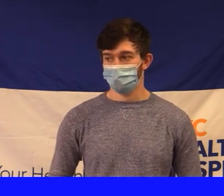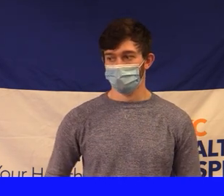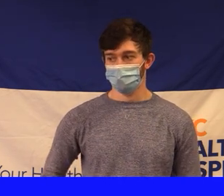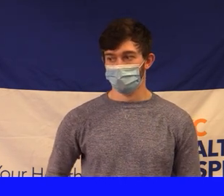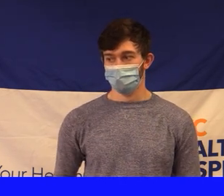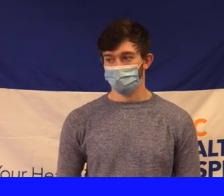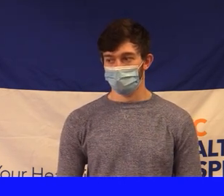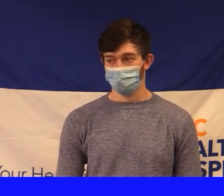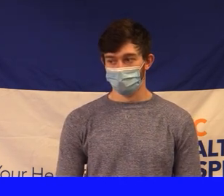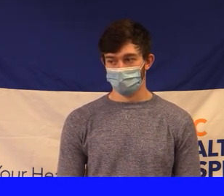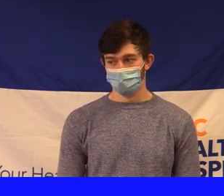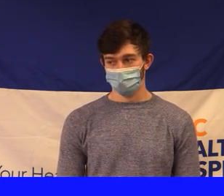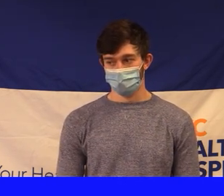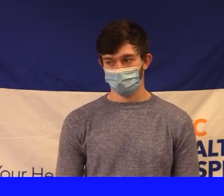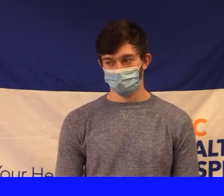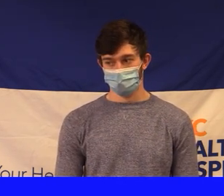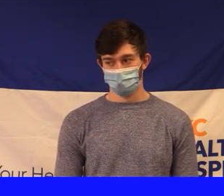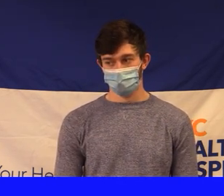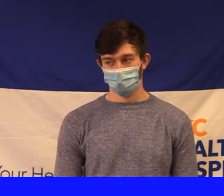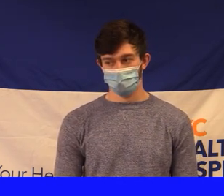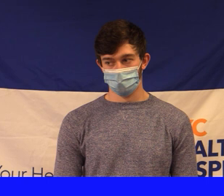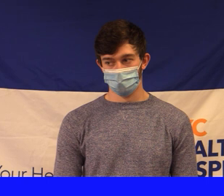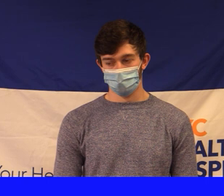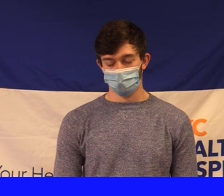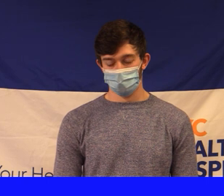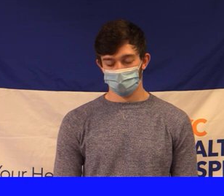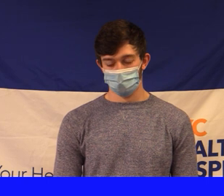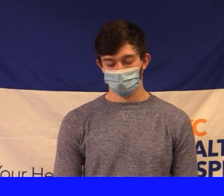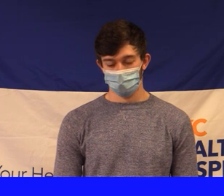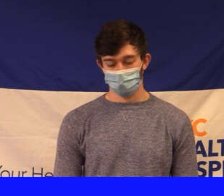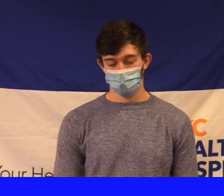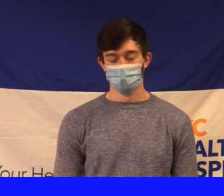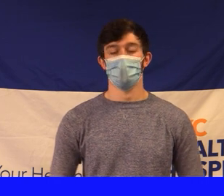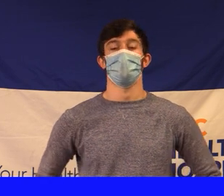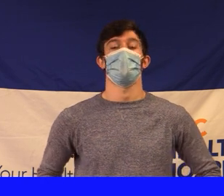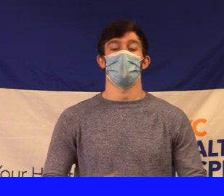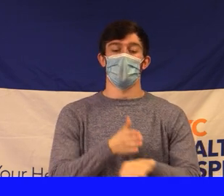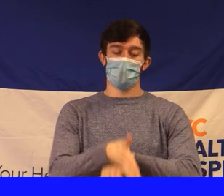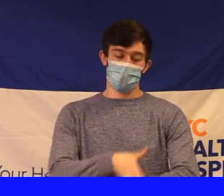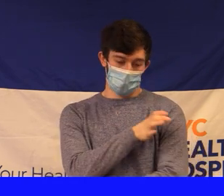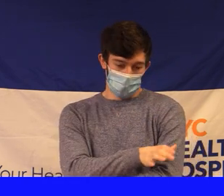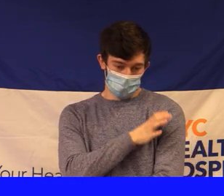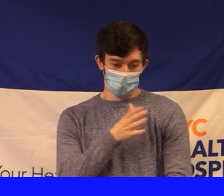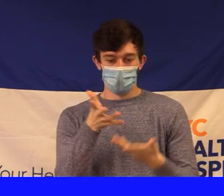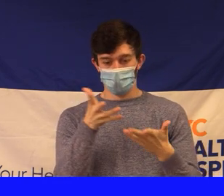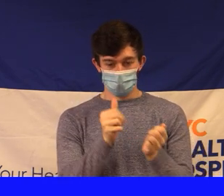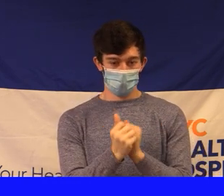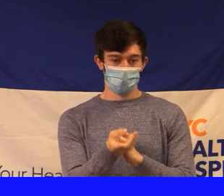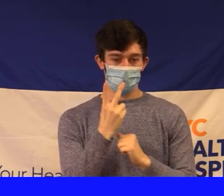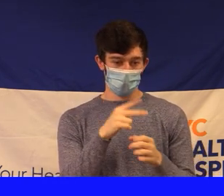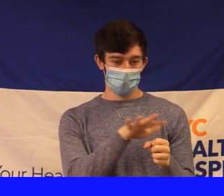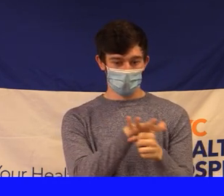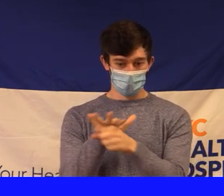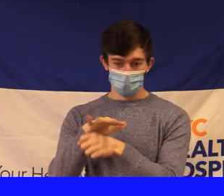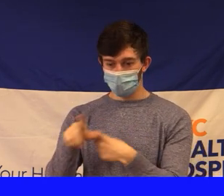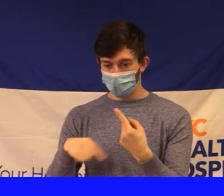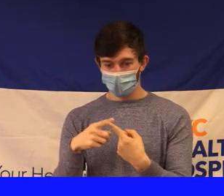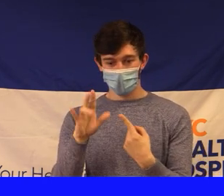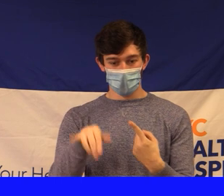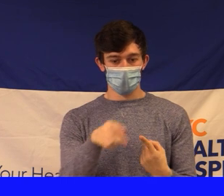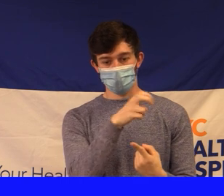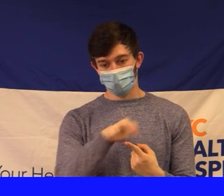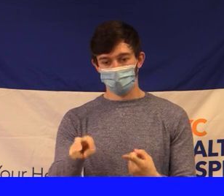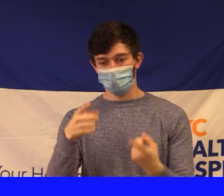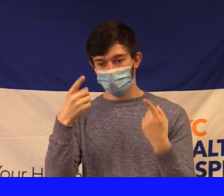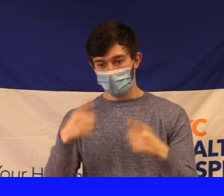The amount of transfers completed, and this is a reflection of after clinical consultation between two facilities, when does the trip actually happen?